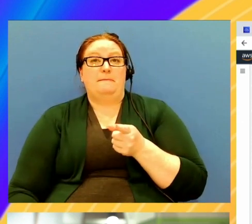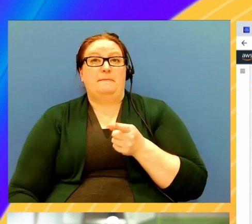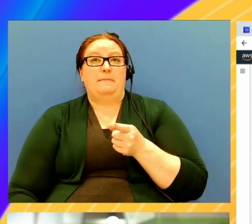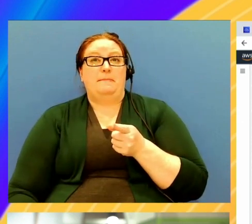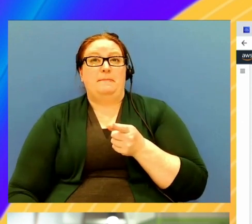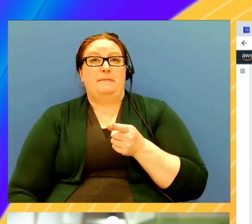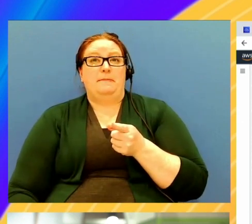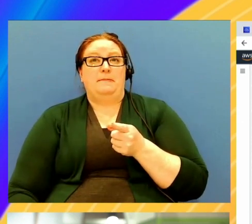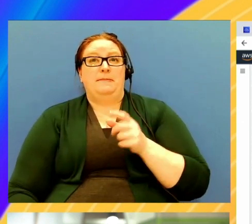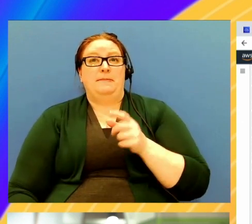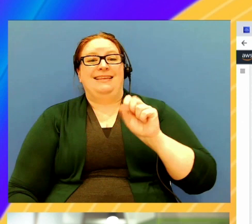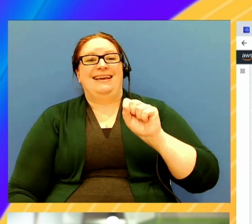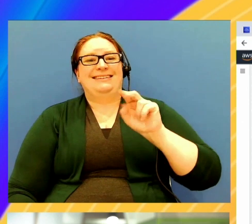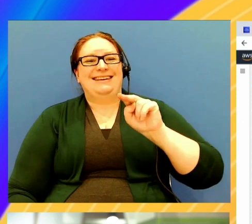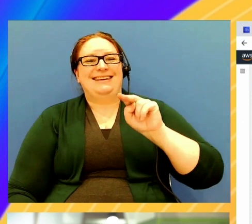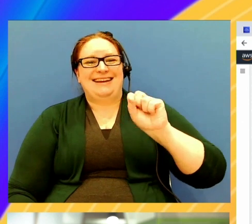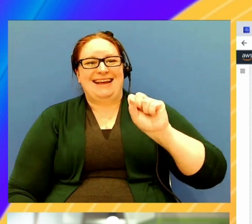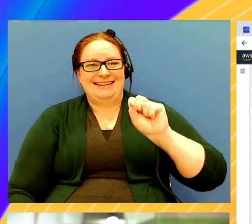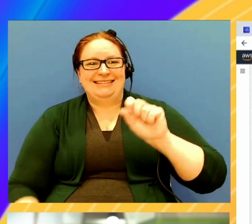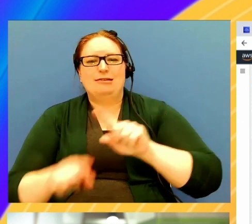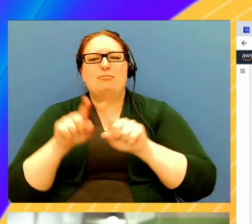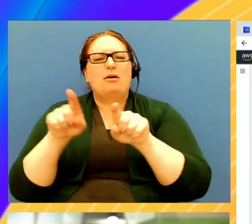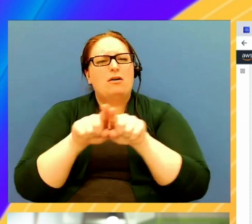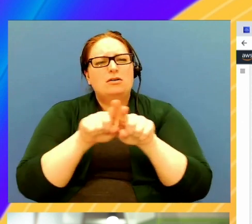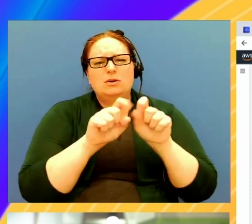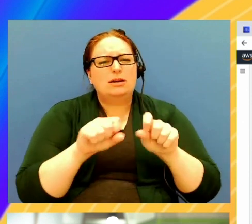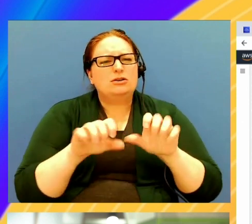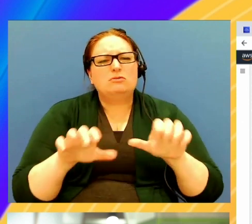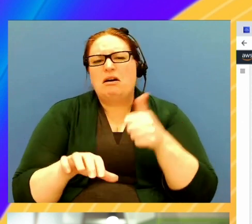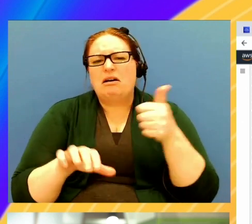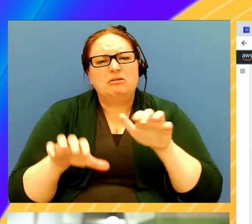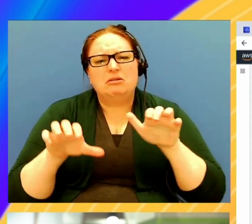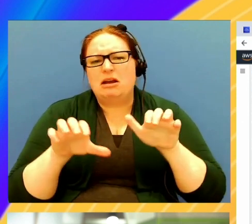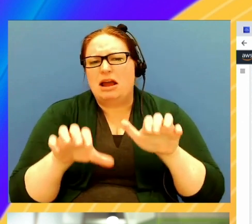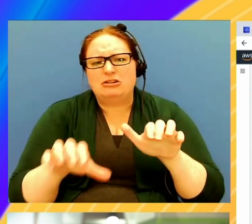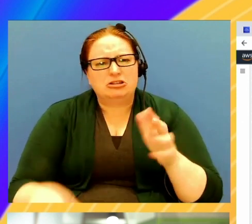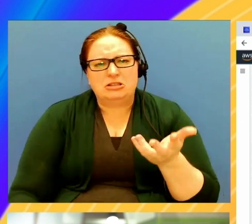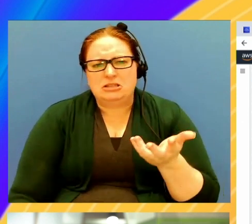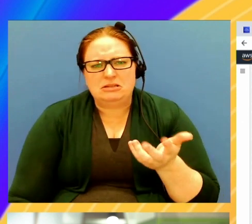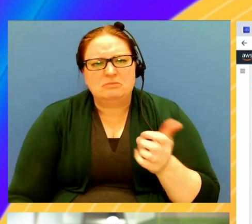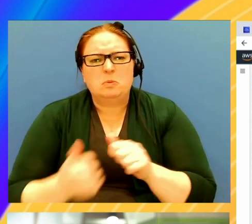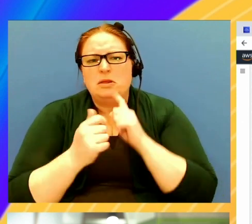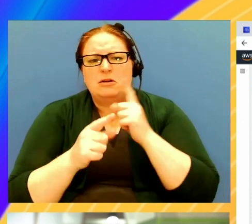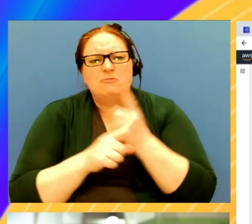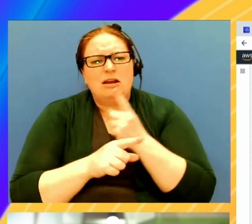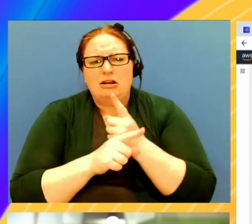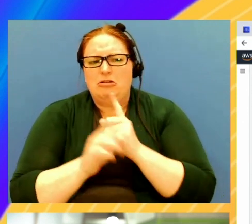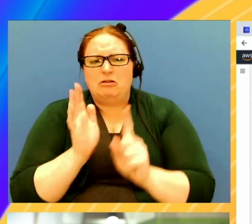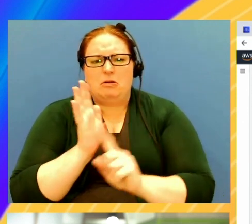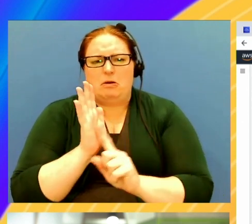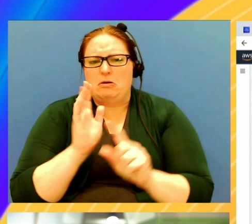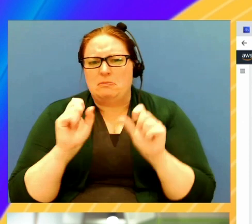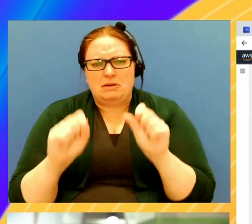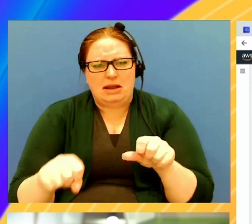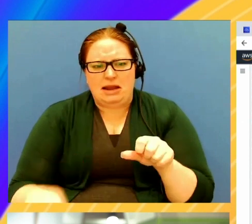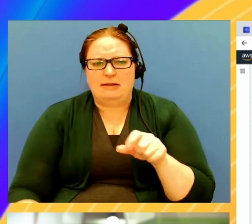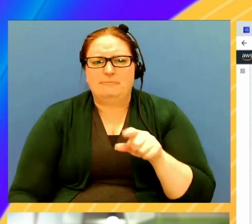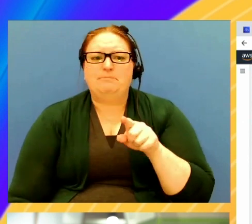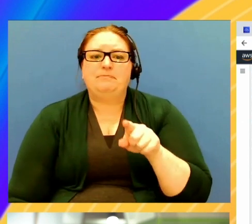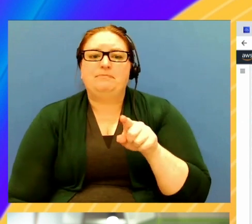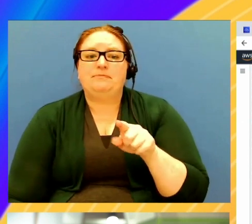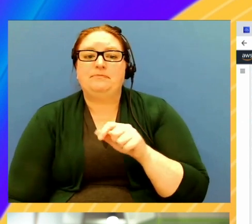I picked like SNS, but you can also do the other actions that you can with the regular alarm. So I pick this, and then